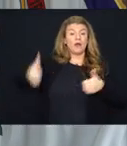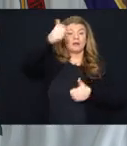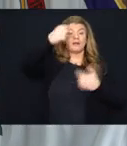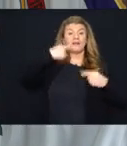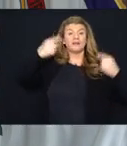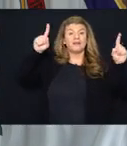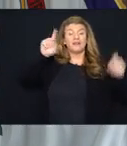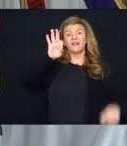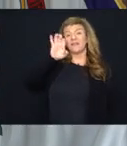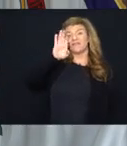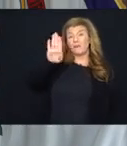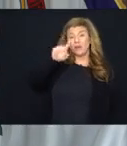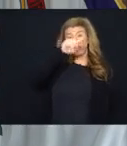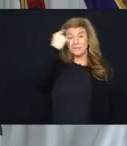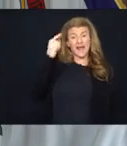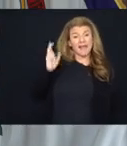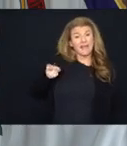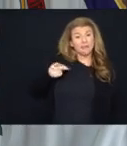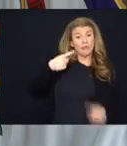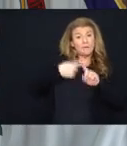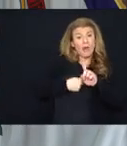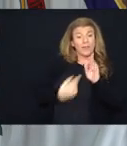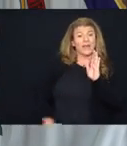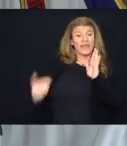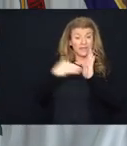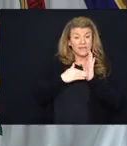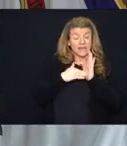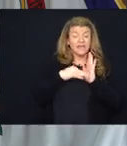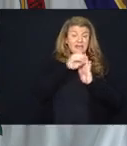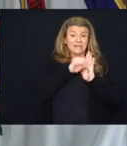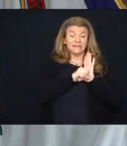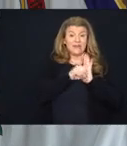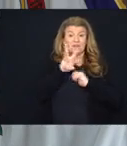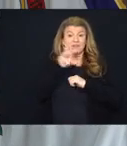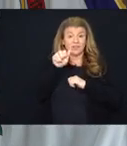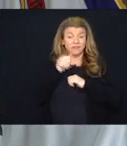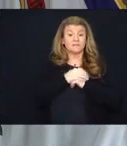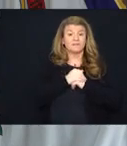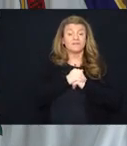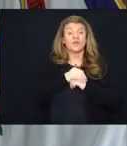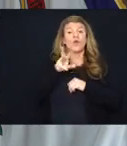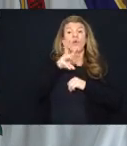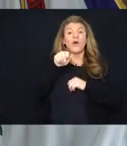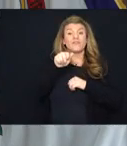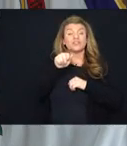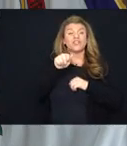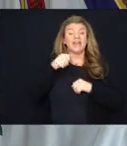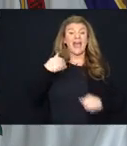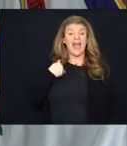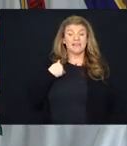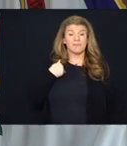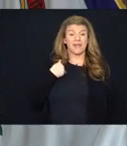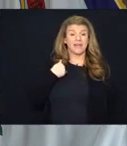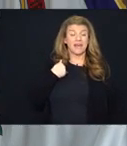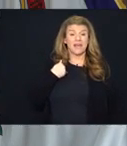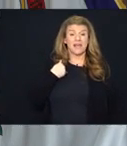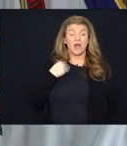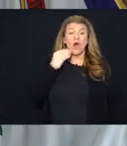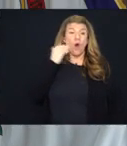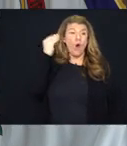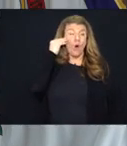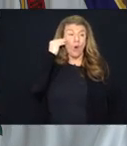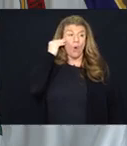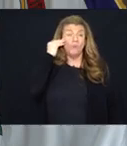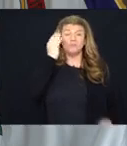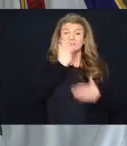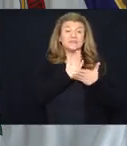declare February as Black History Month again in the state of West Virginia. West Virginia has been home to